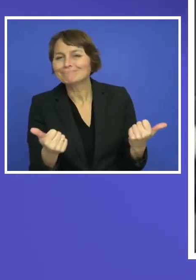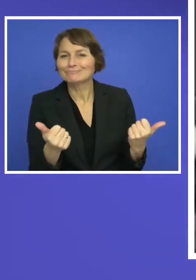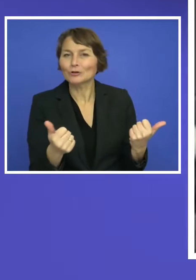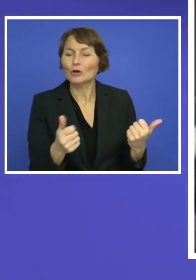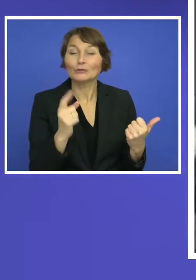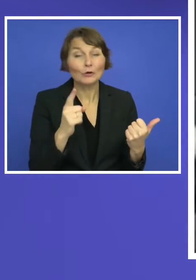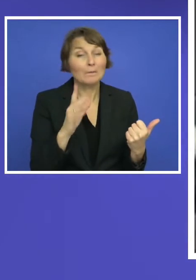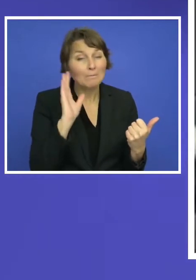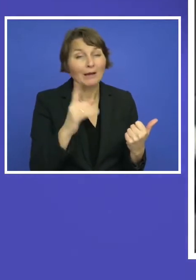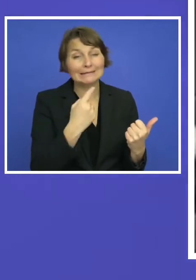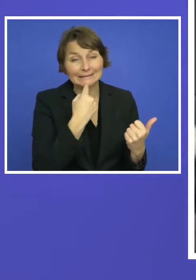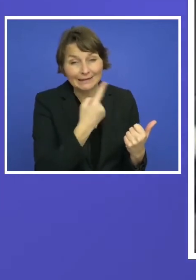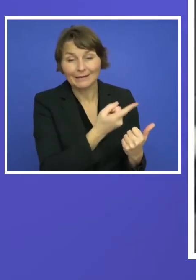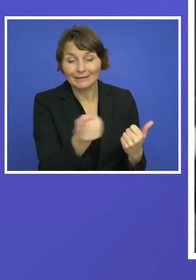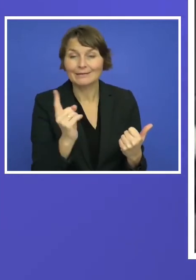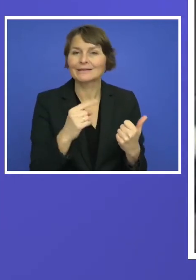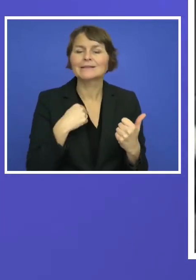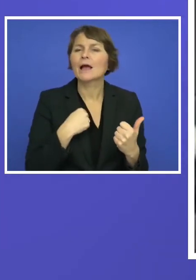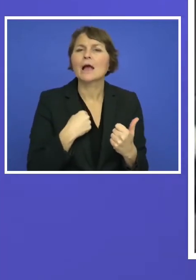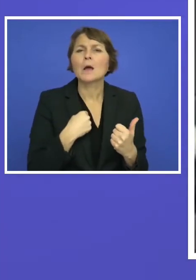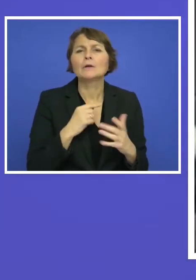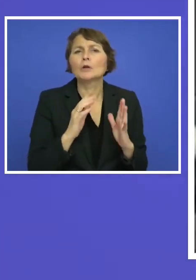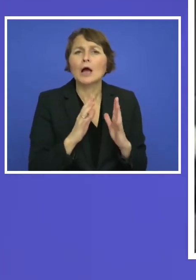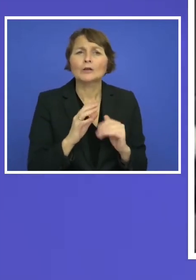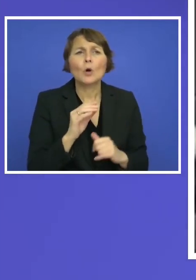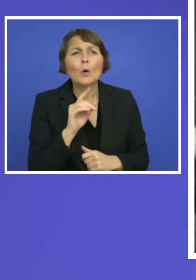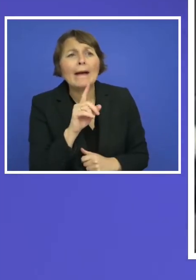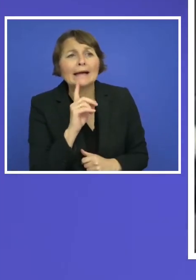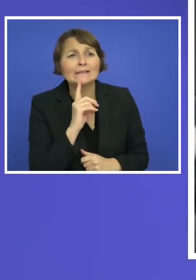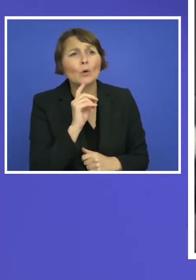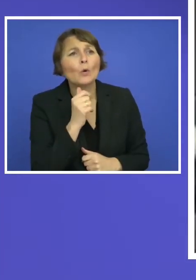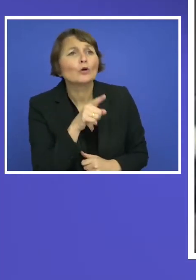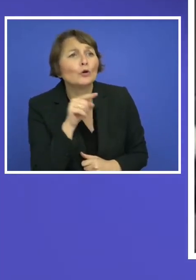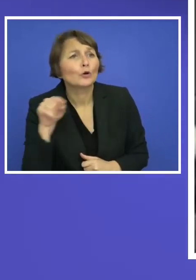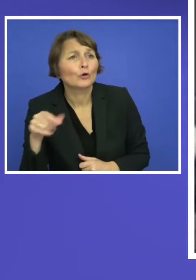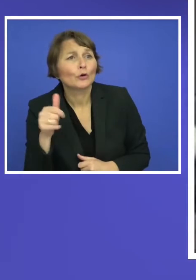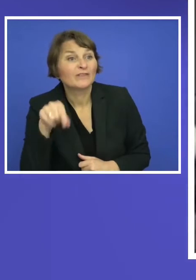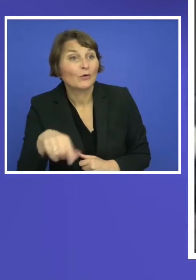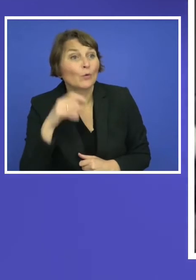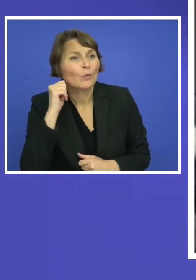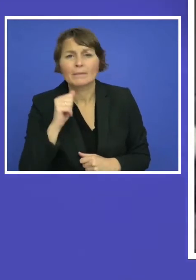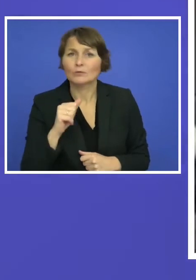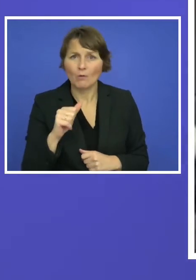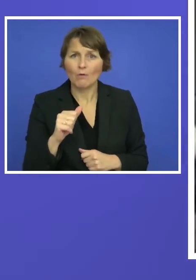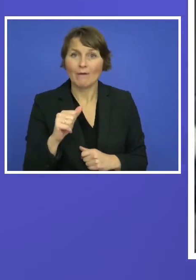that we're not asking for something that just benefits women, but it actually benefits all of society when we truly are gender equal. And a